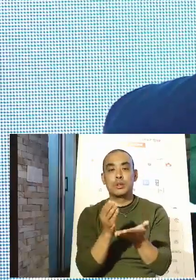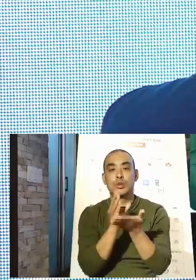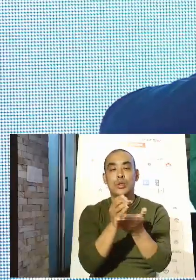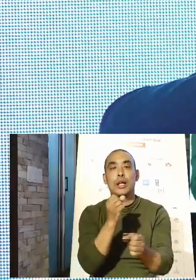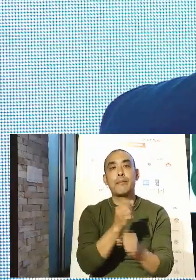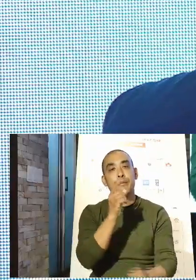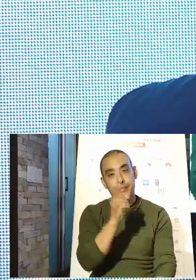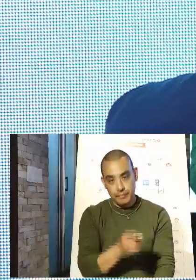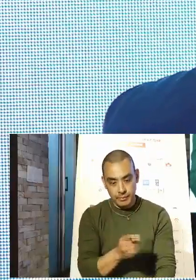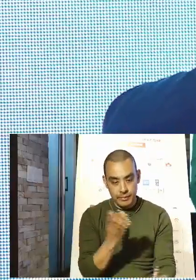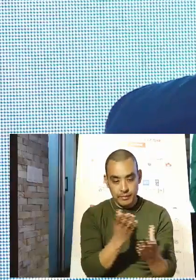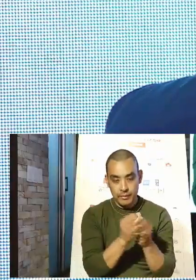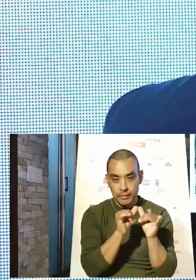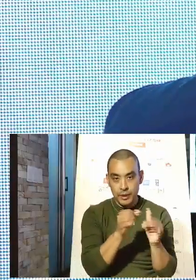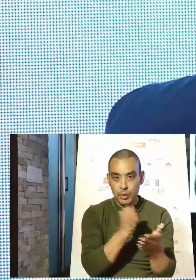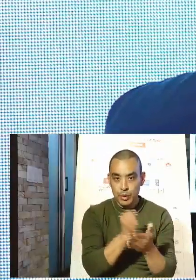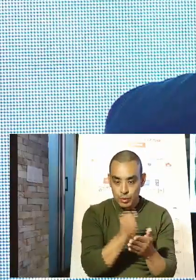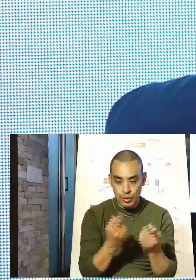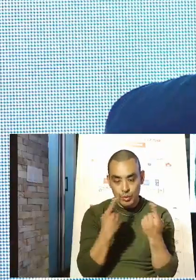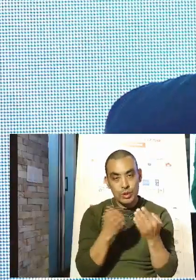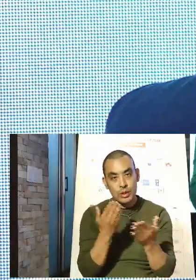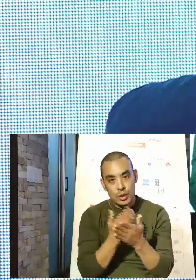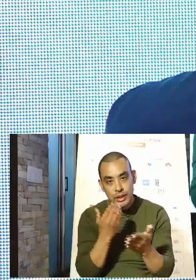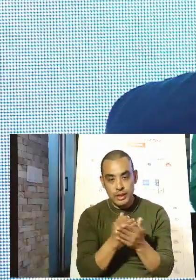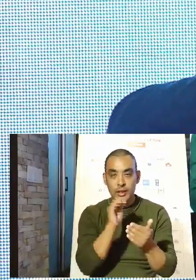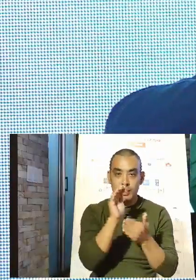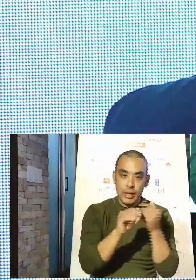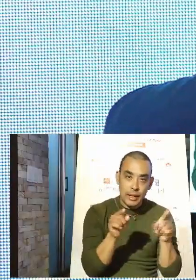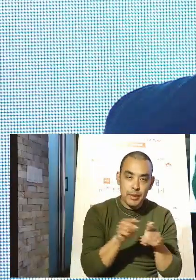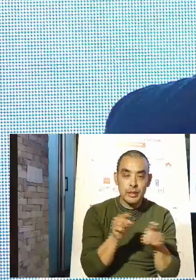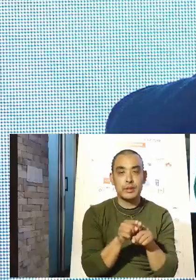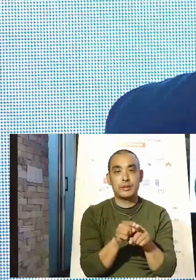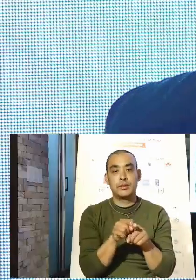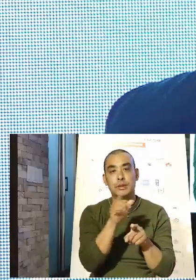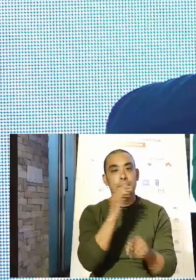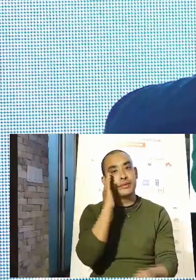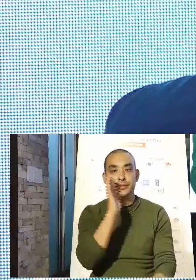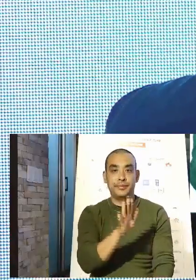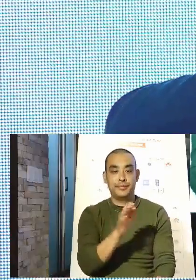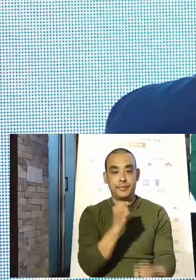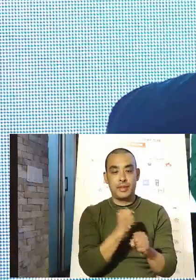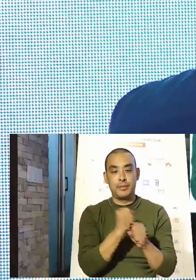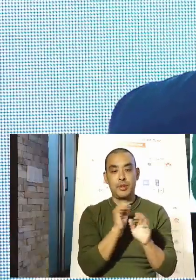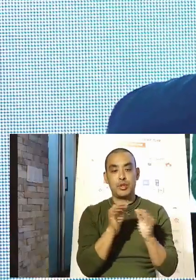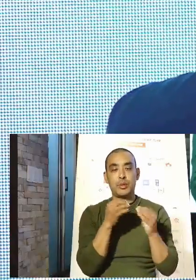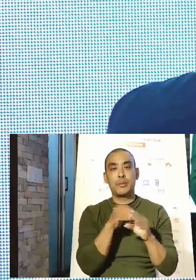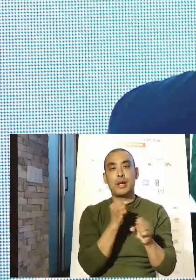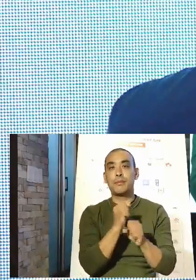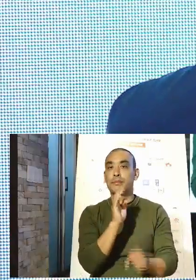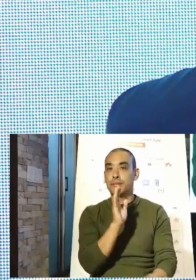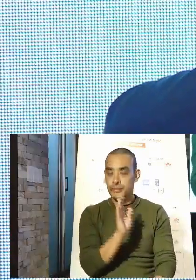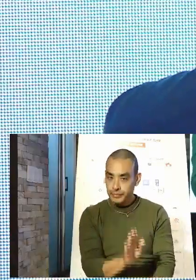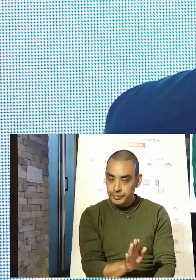basically intending to. Since the health system and health functionaries are aware of this, they are working in the community, and